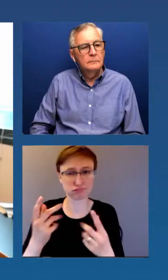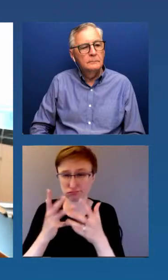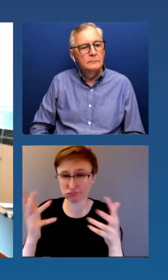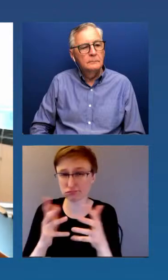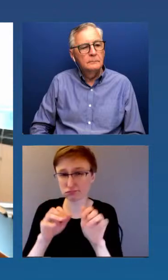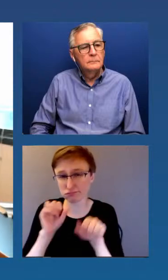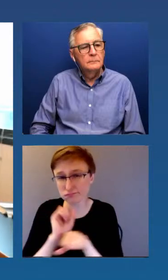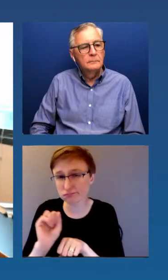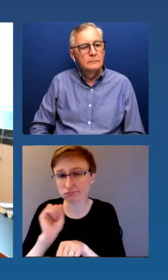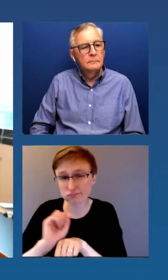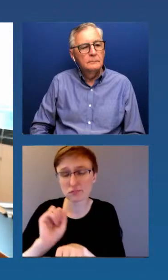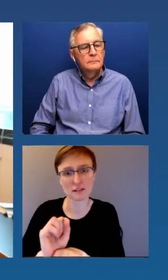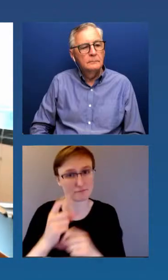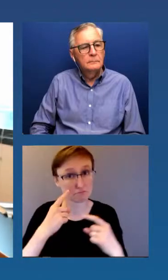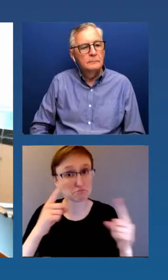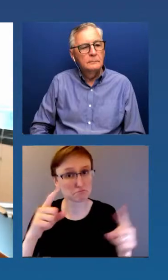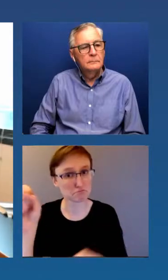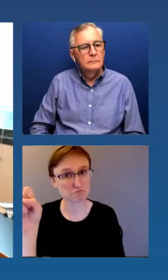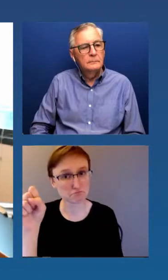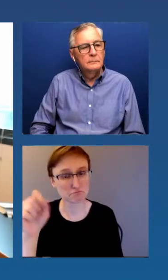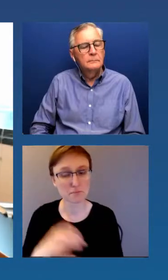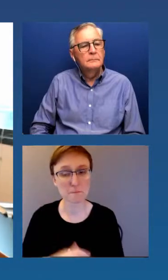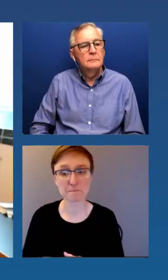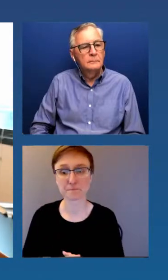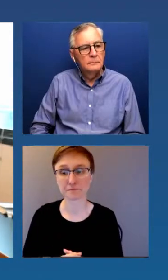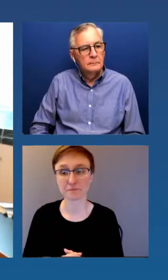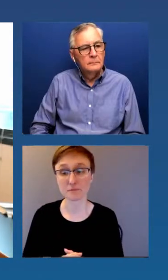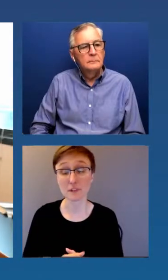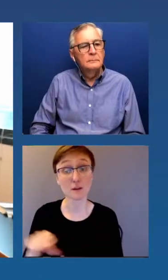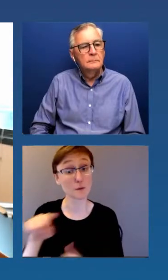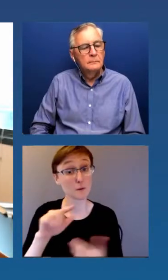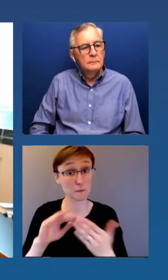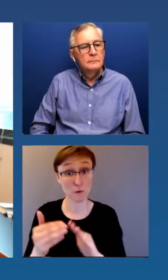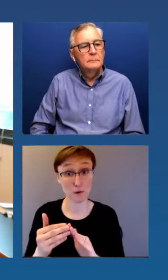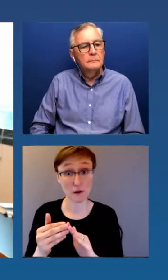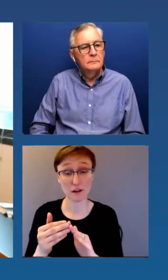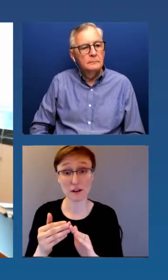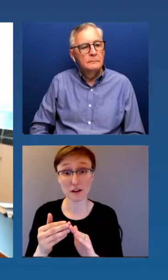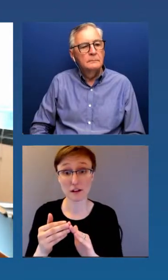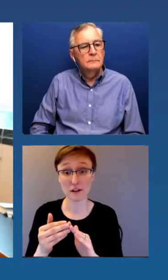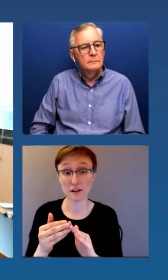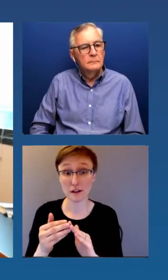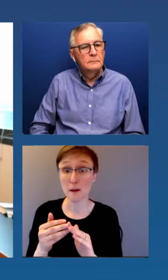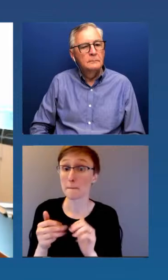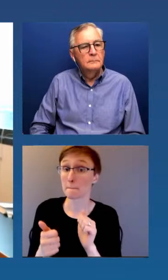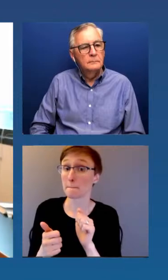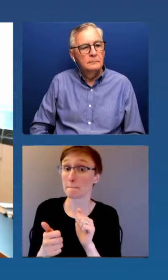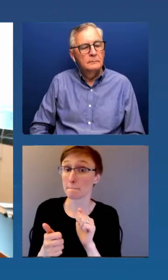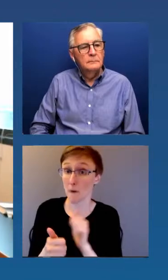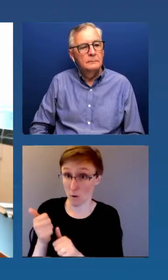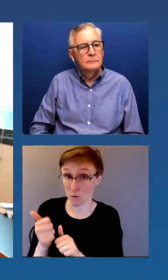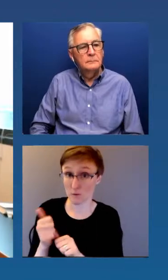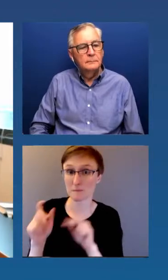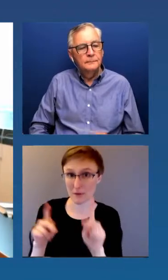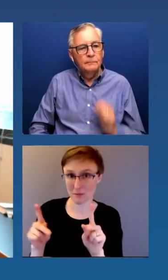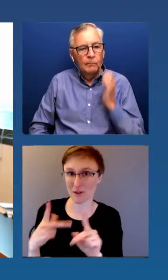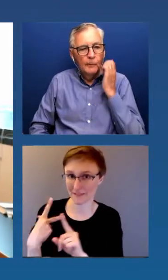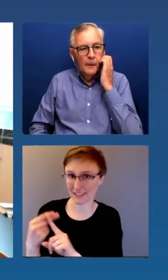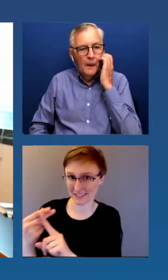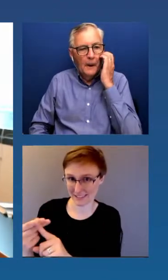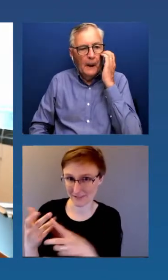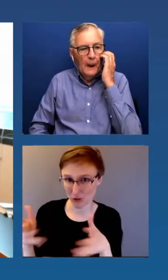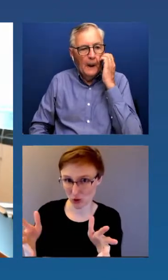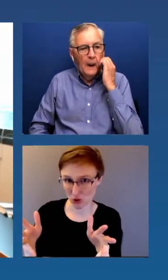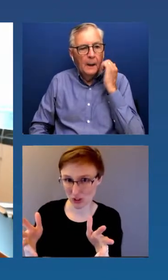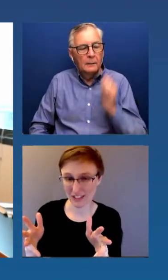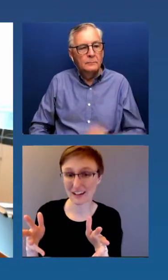The neighborhoods, the majority of people in these neighborhoods are vaccinated. The majority of people in these neighborhoods are vaccinated, but